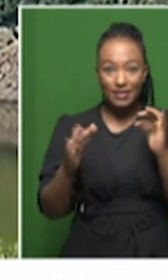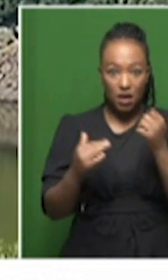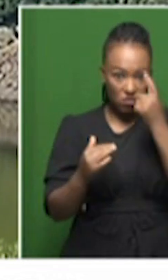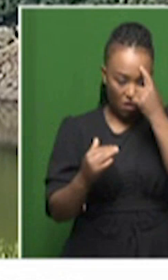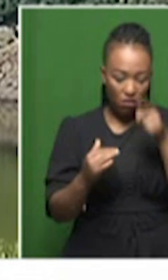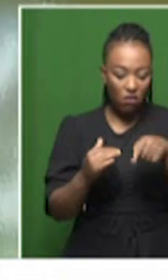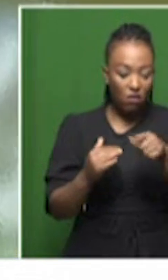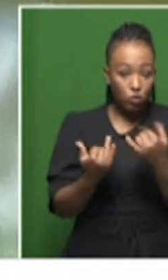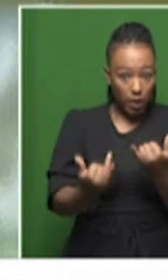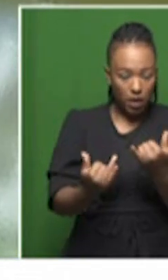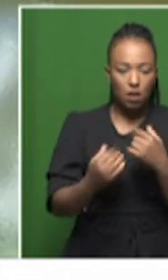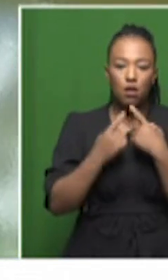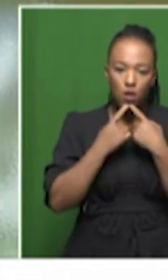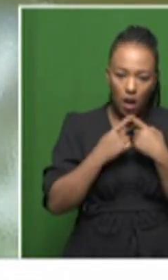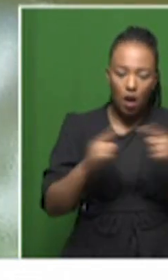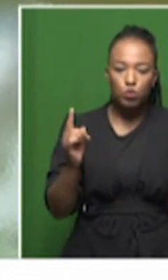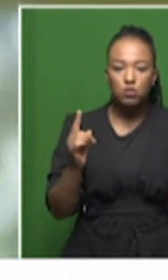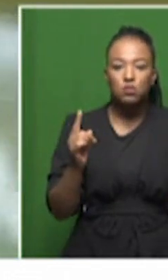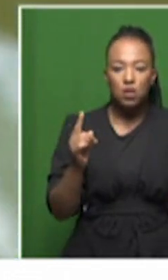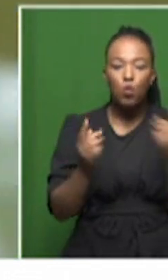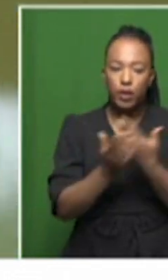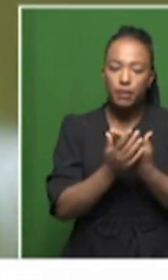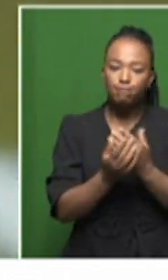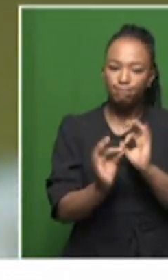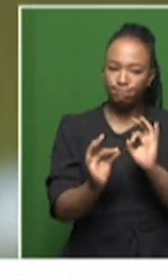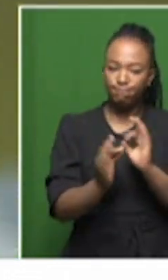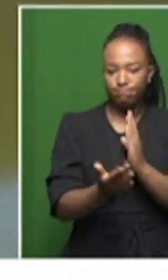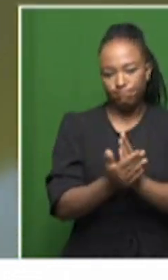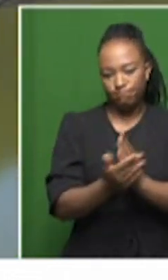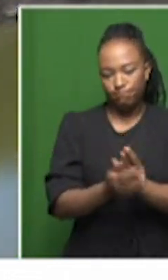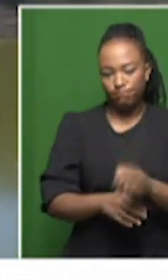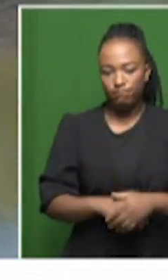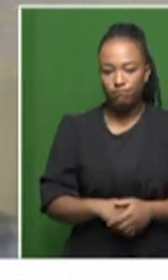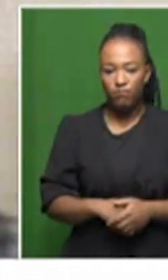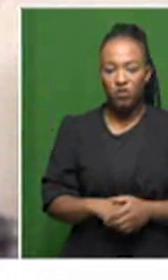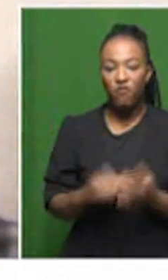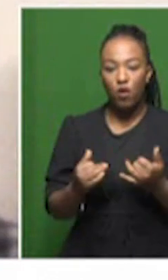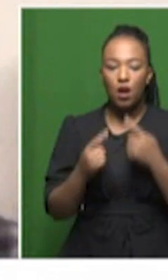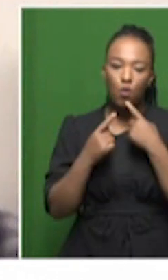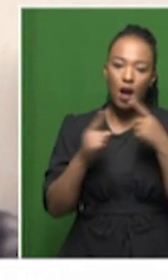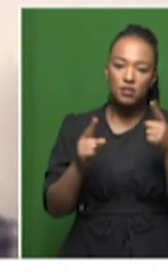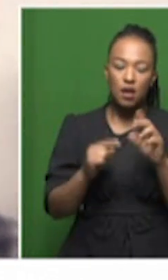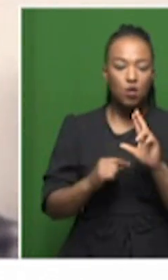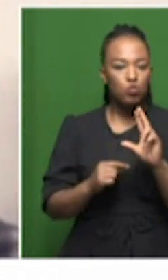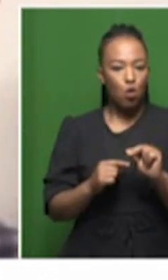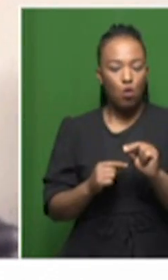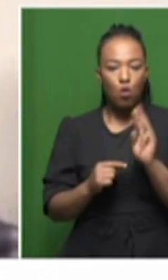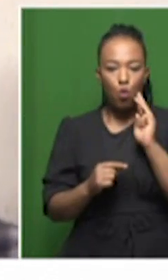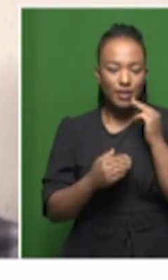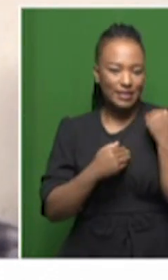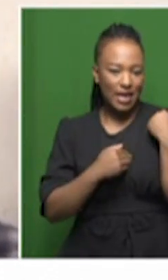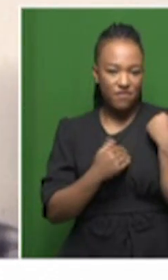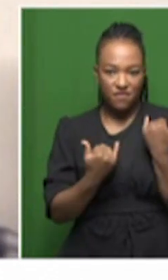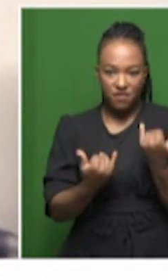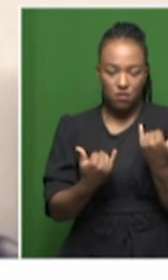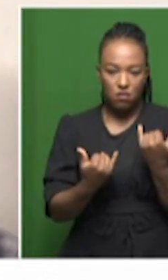announce, we'll be on the clear. So the answer then is no, the water is not safe to drink right now.